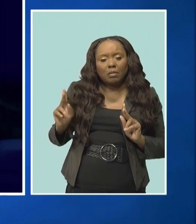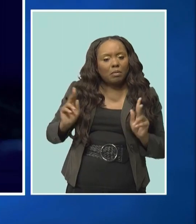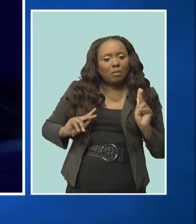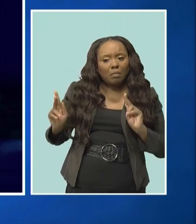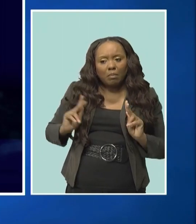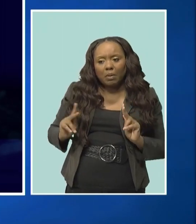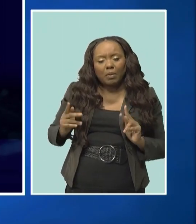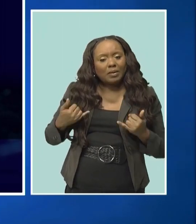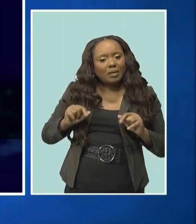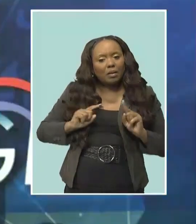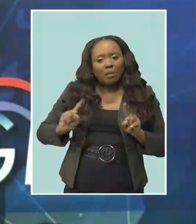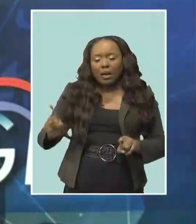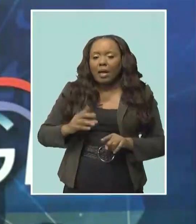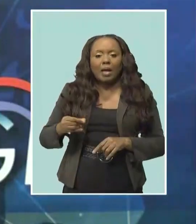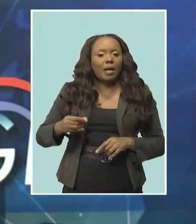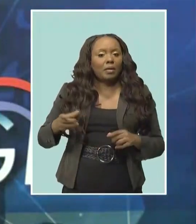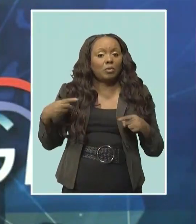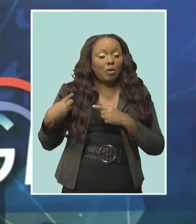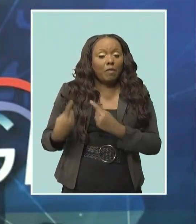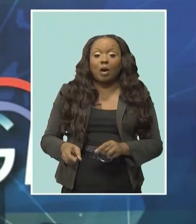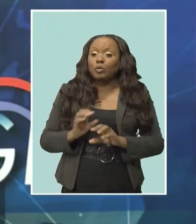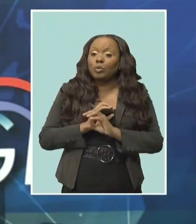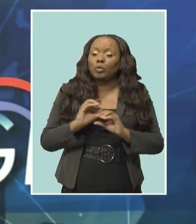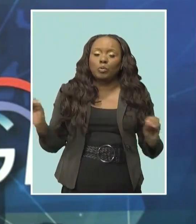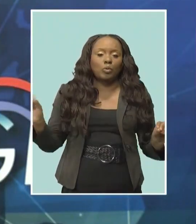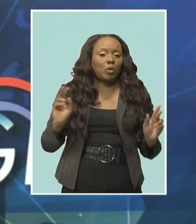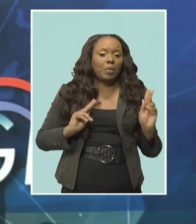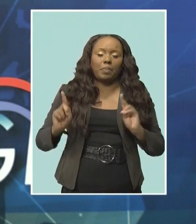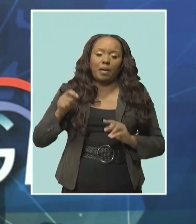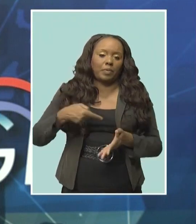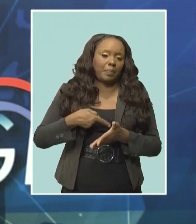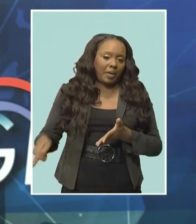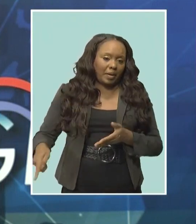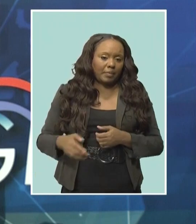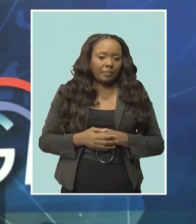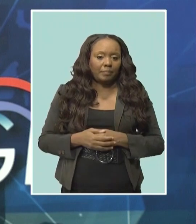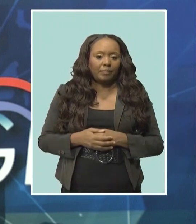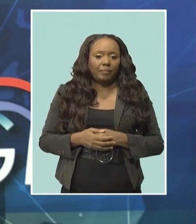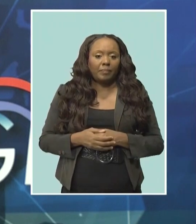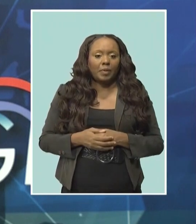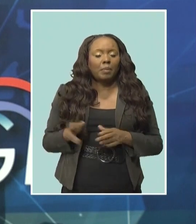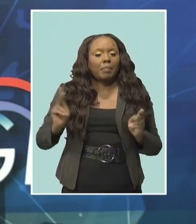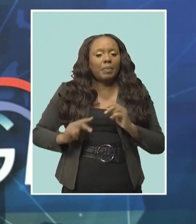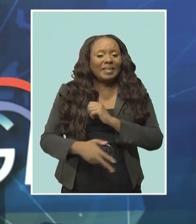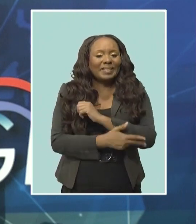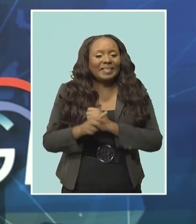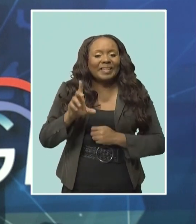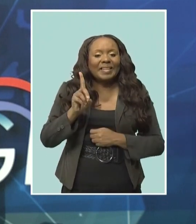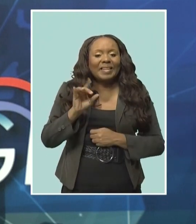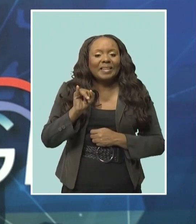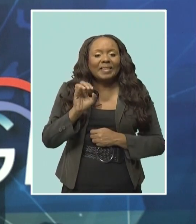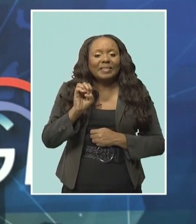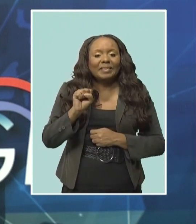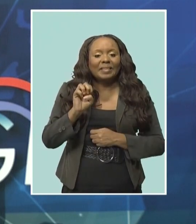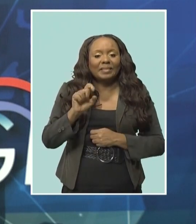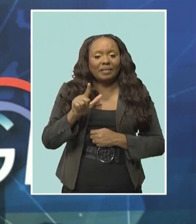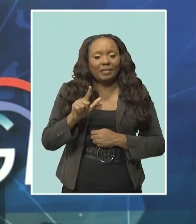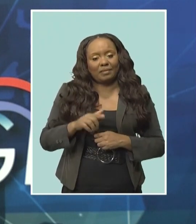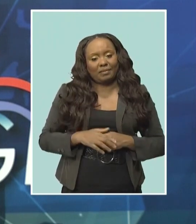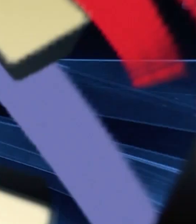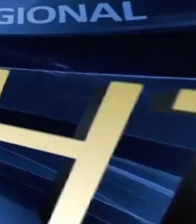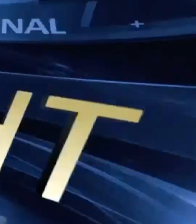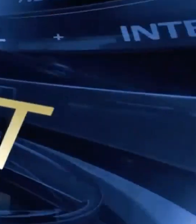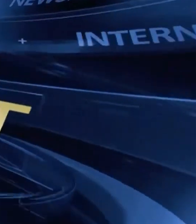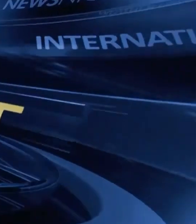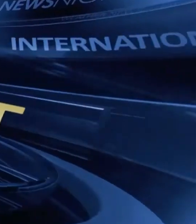for an ID card. We'll take a break here, but coming up, diesel thieves are now targeting farmers.